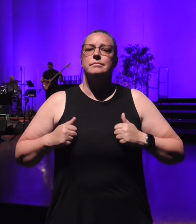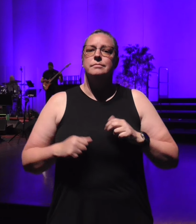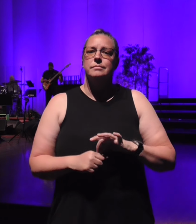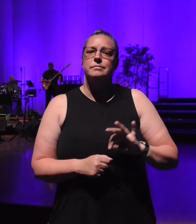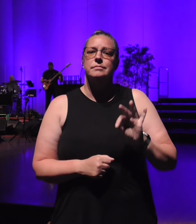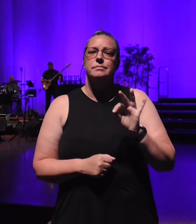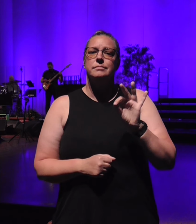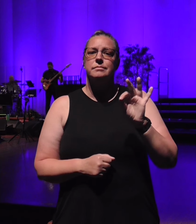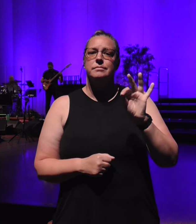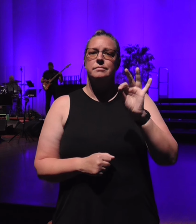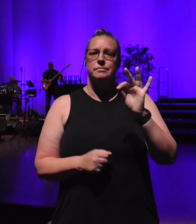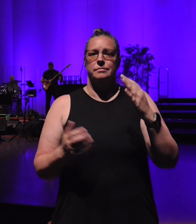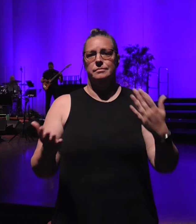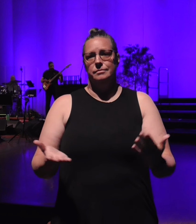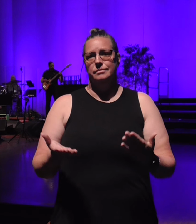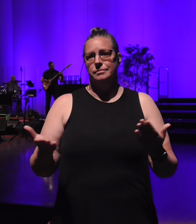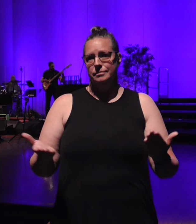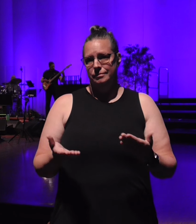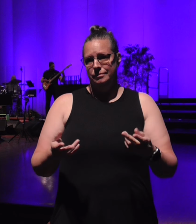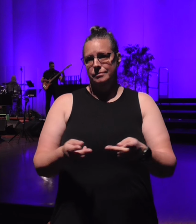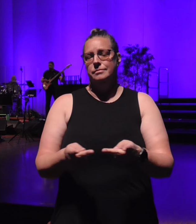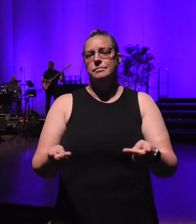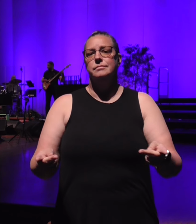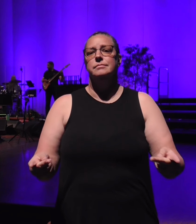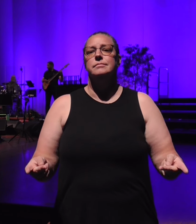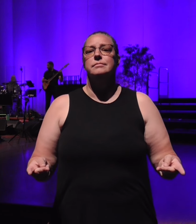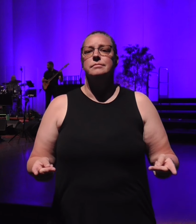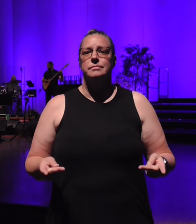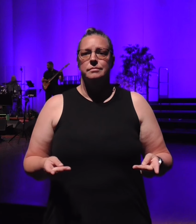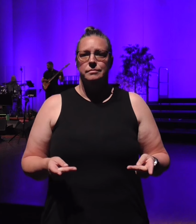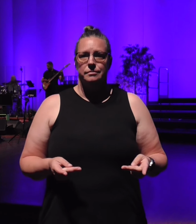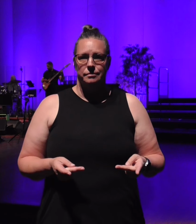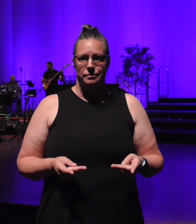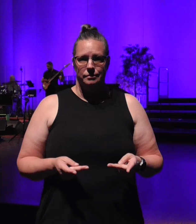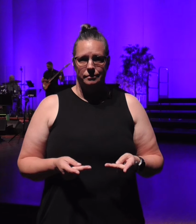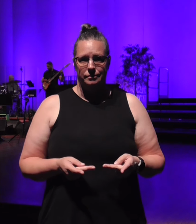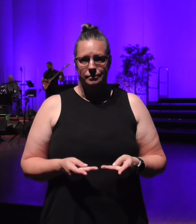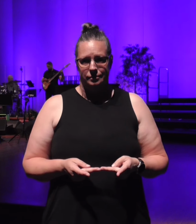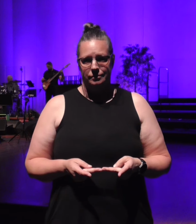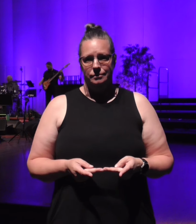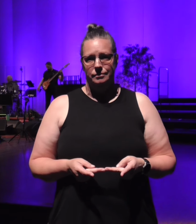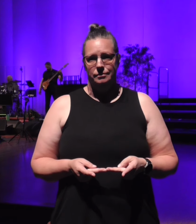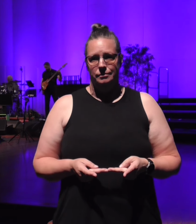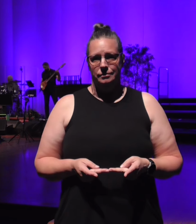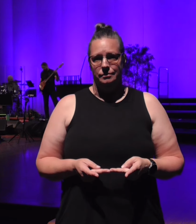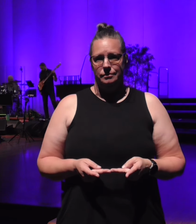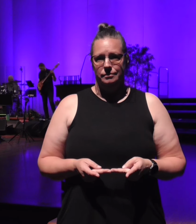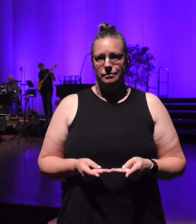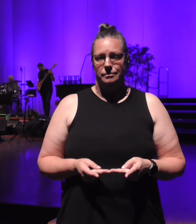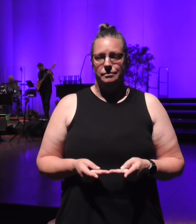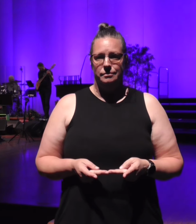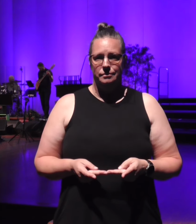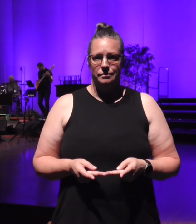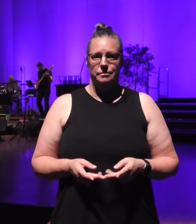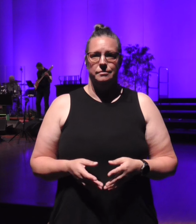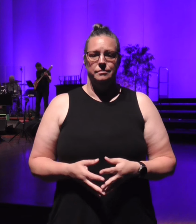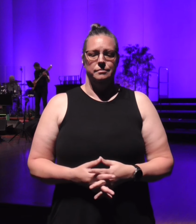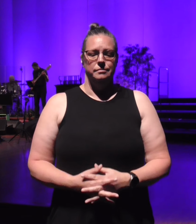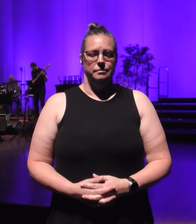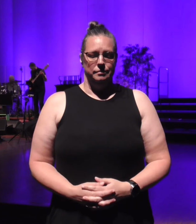Surely the presence of God is in this place.